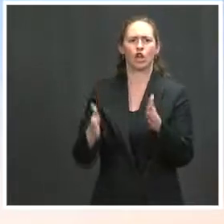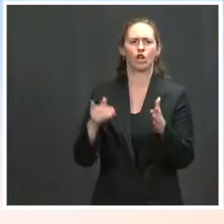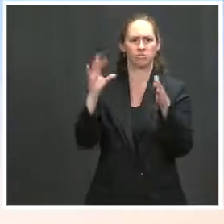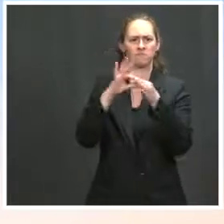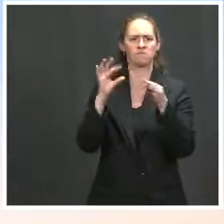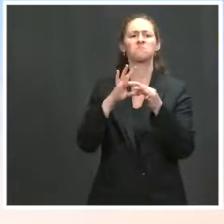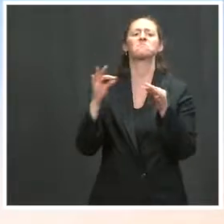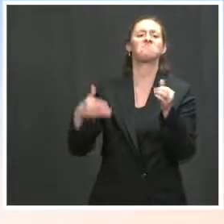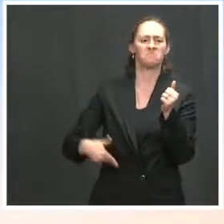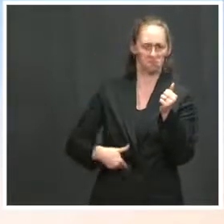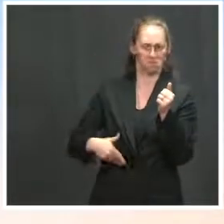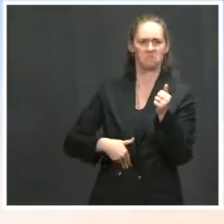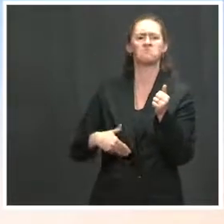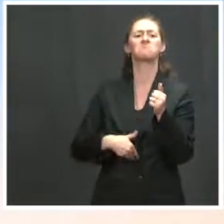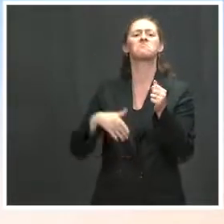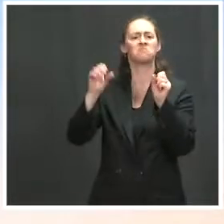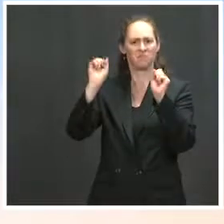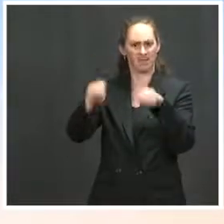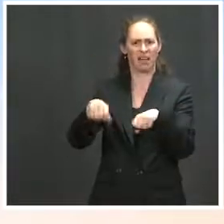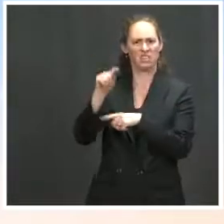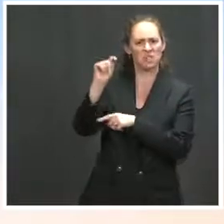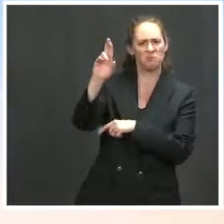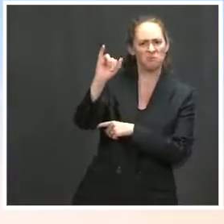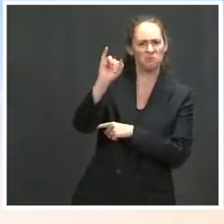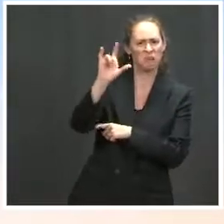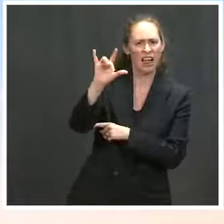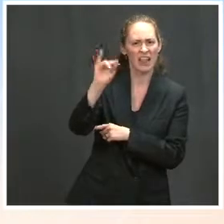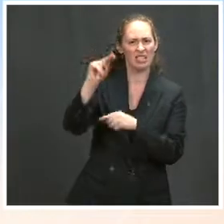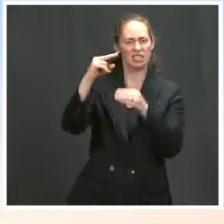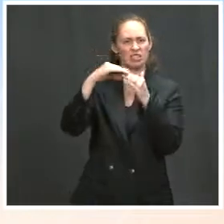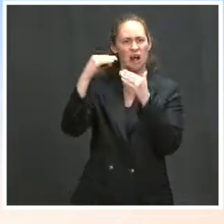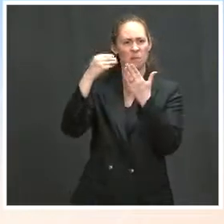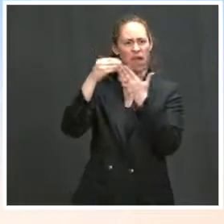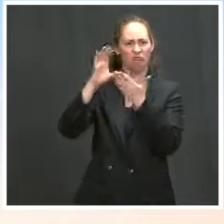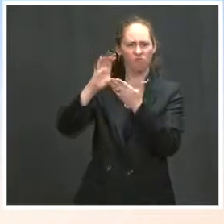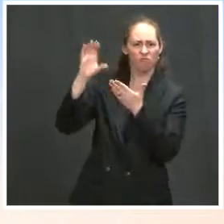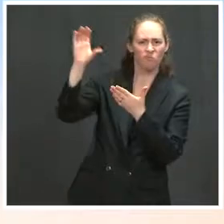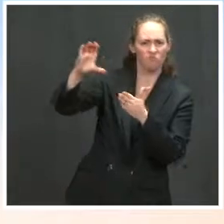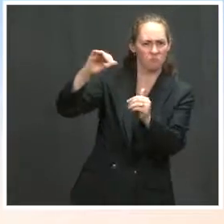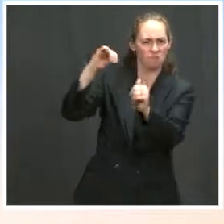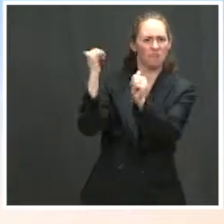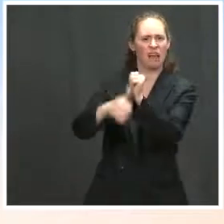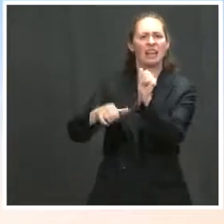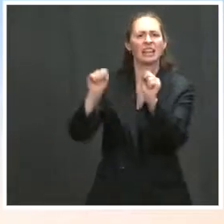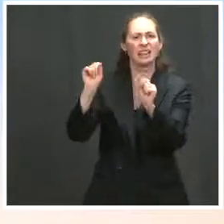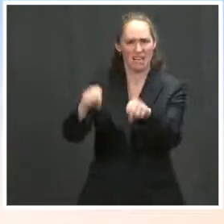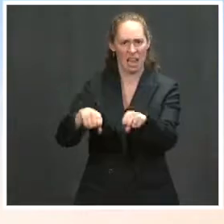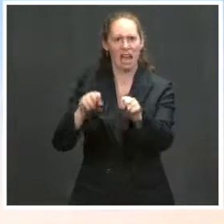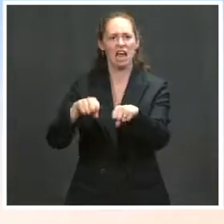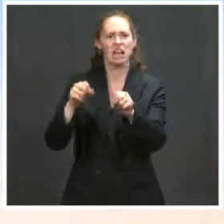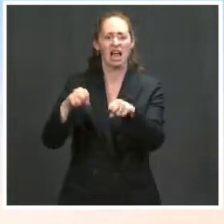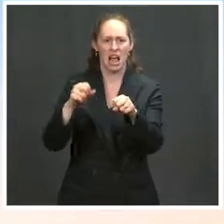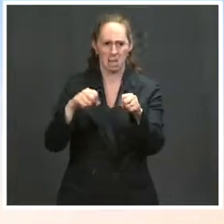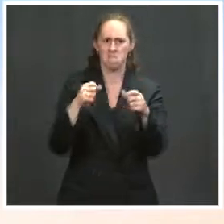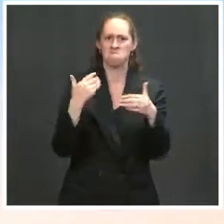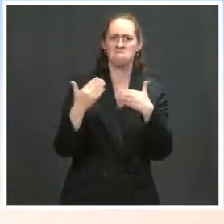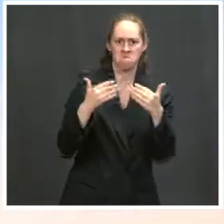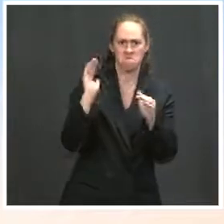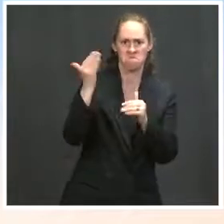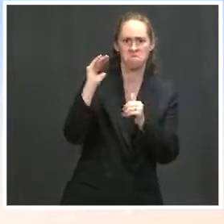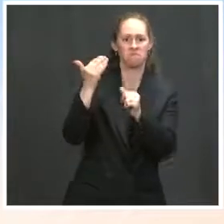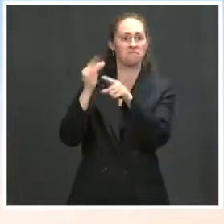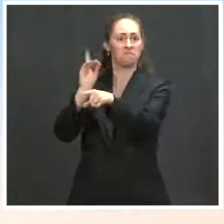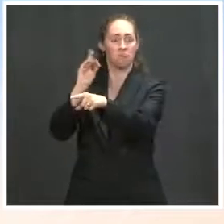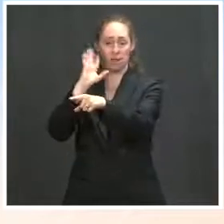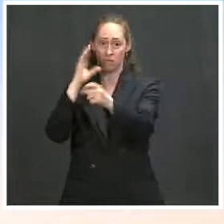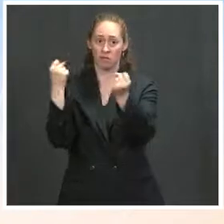on traditional infrastructure, splitting off some of the other items that the president has called for, and doing that just with Democratic support. Is $1 trillion something